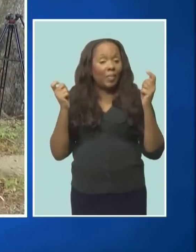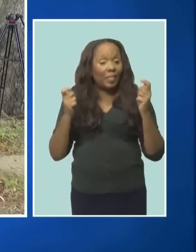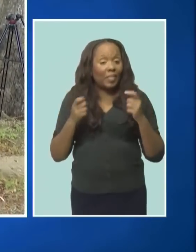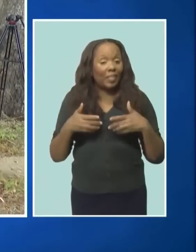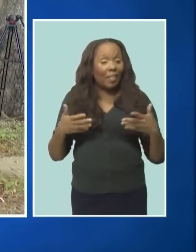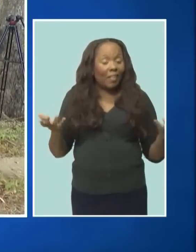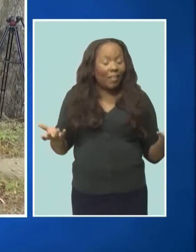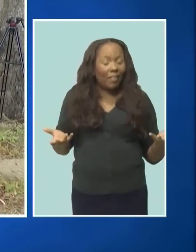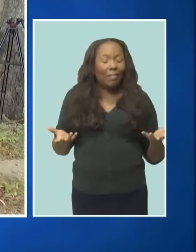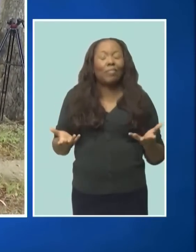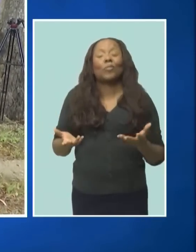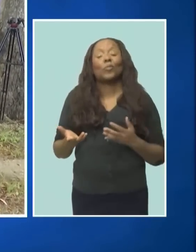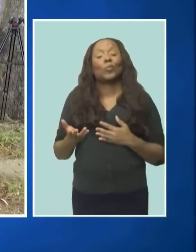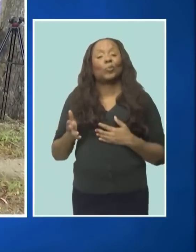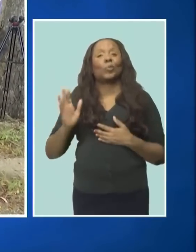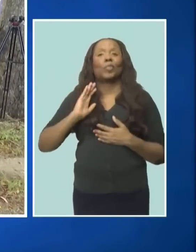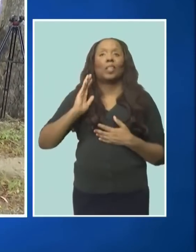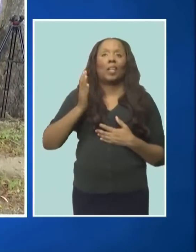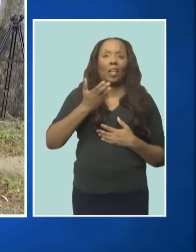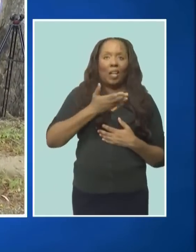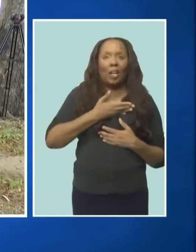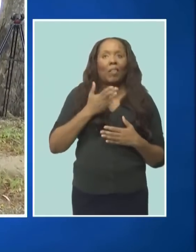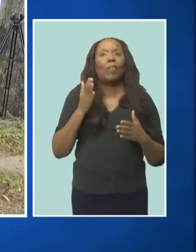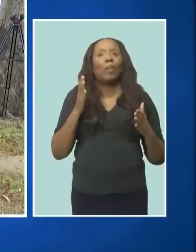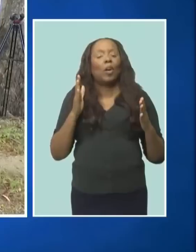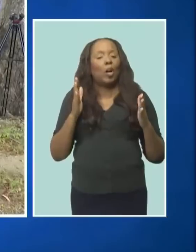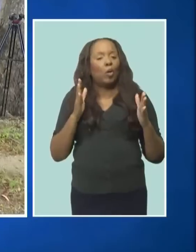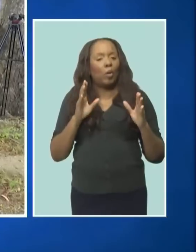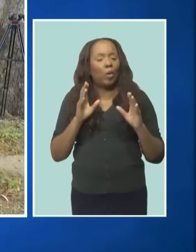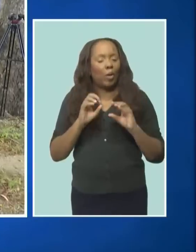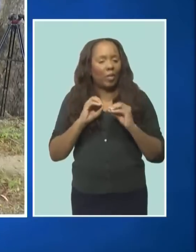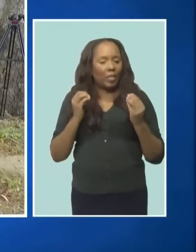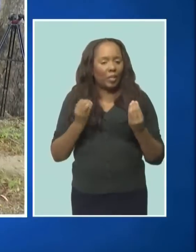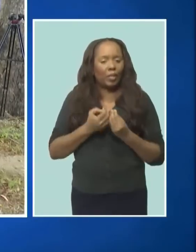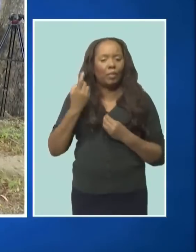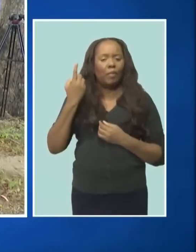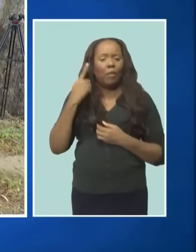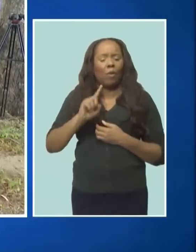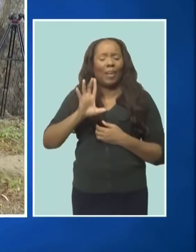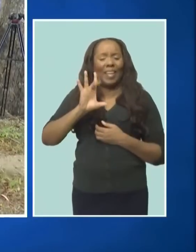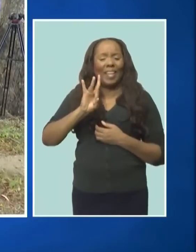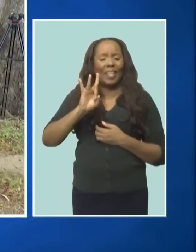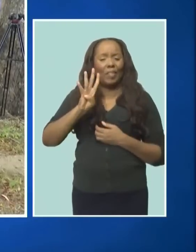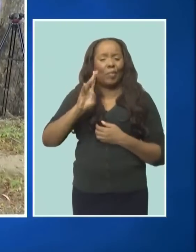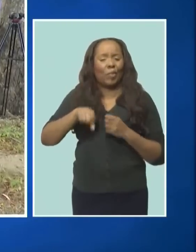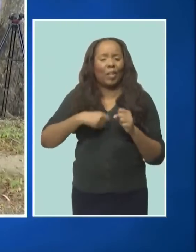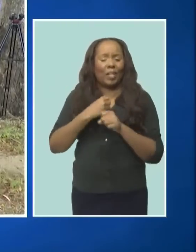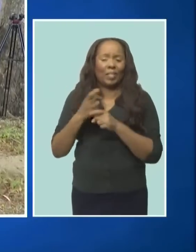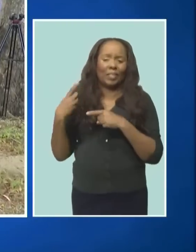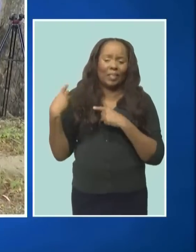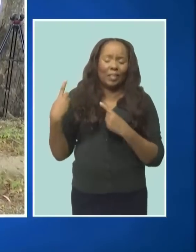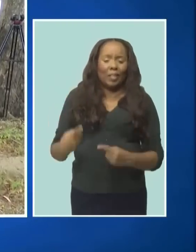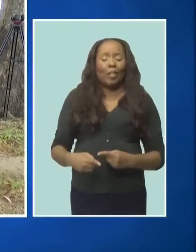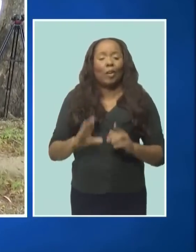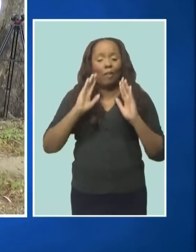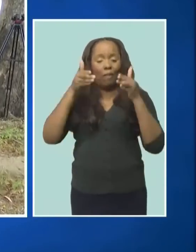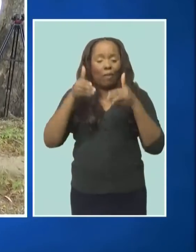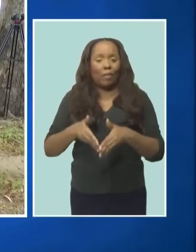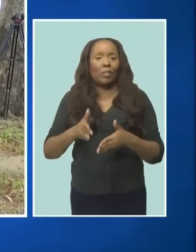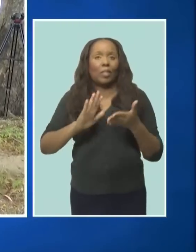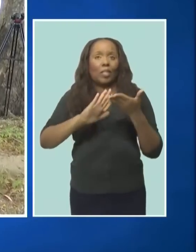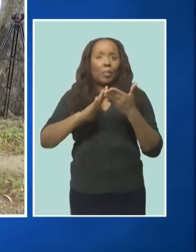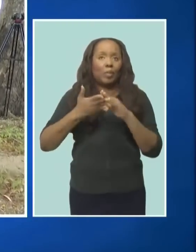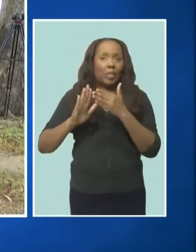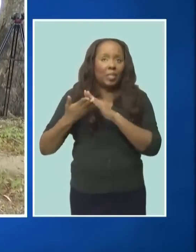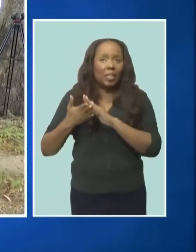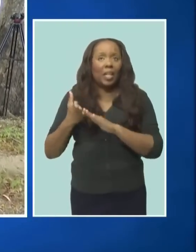the organization that for the last 84 years has been about community, has been about